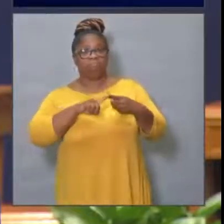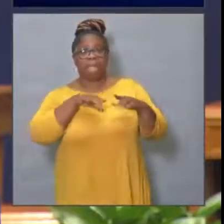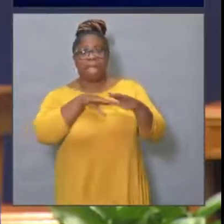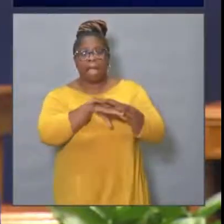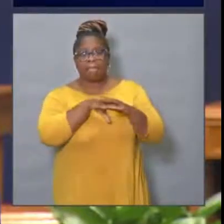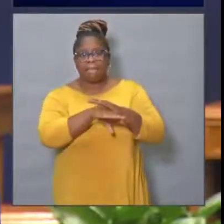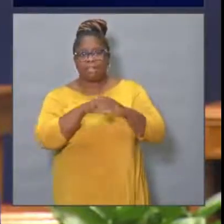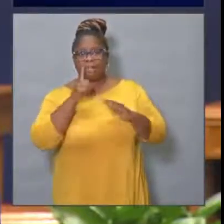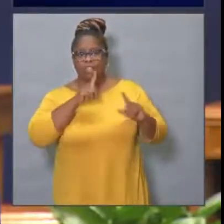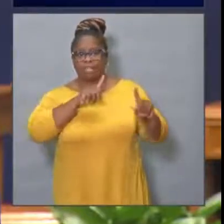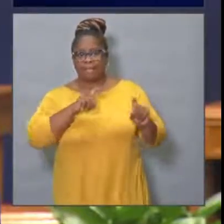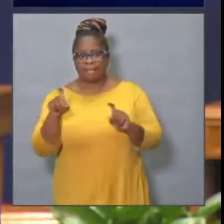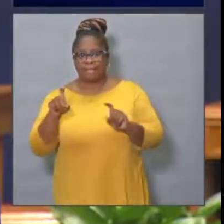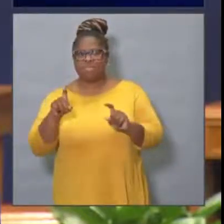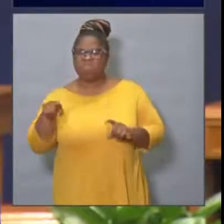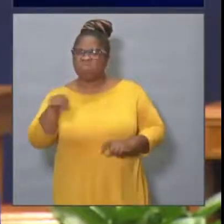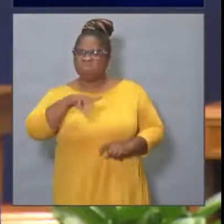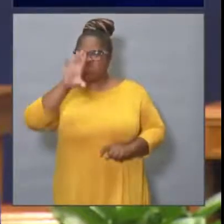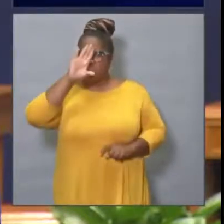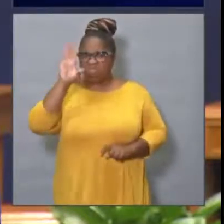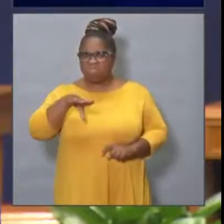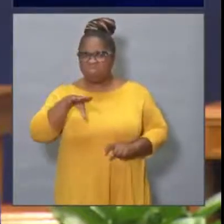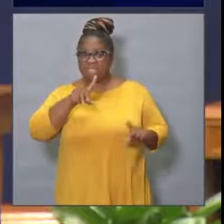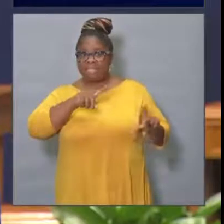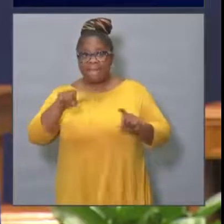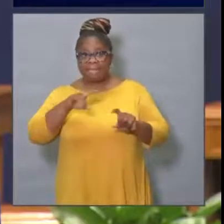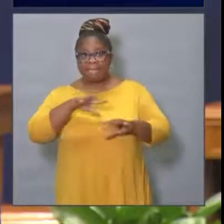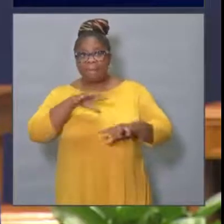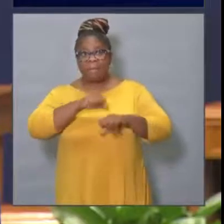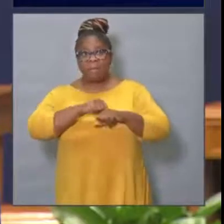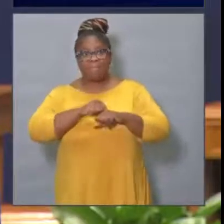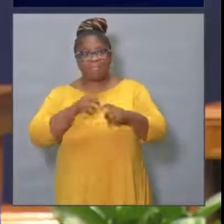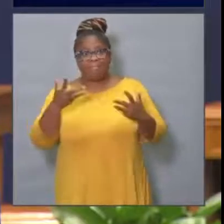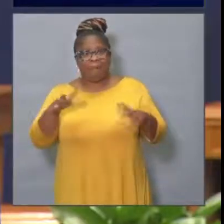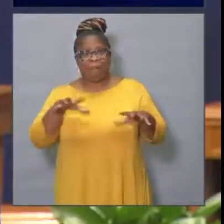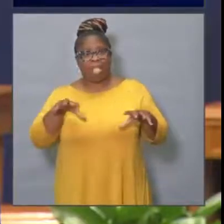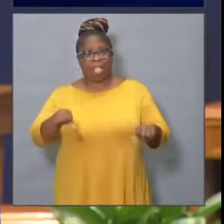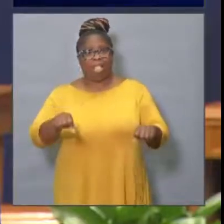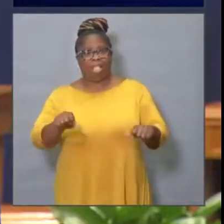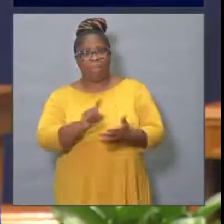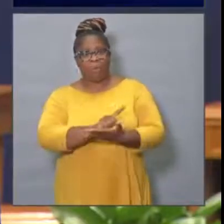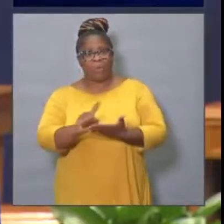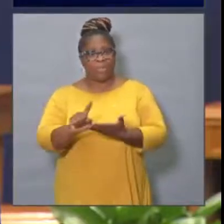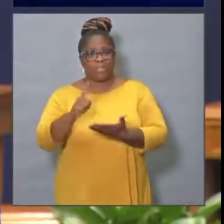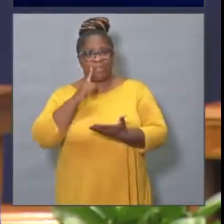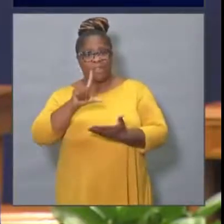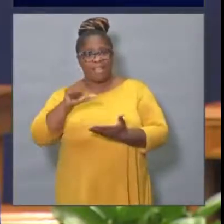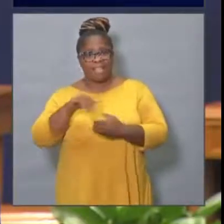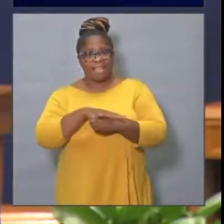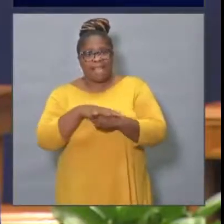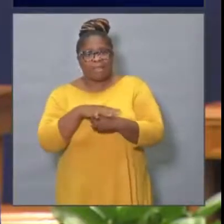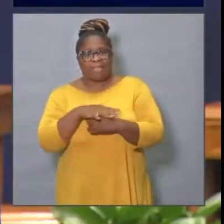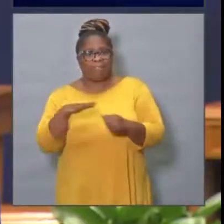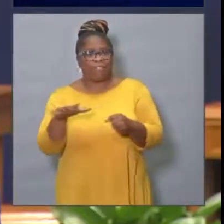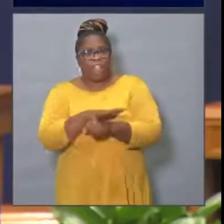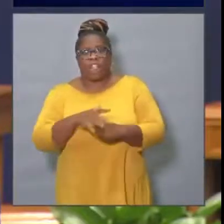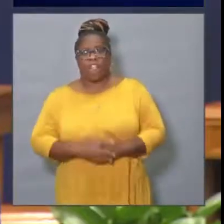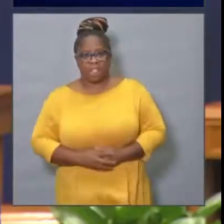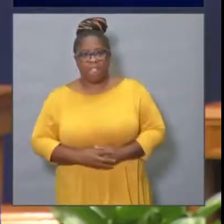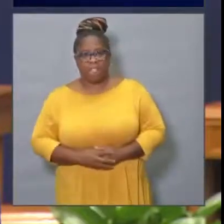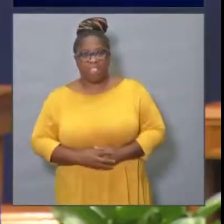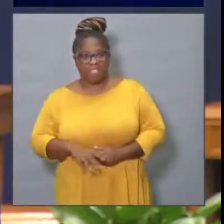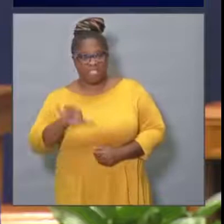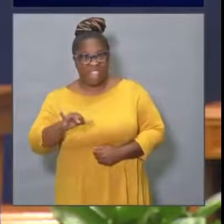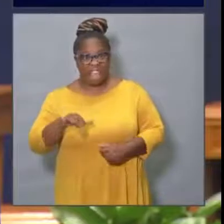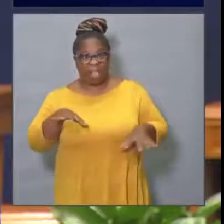access. As all of you know, testing appointments are booked for the remainder of the week in Los Angeles County. This issue is